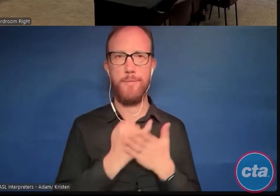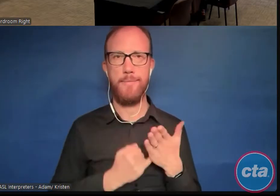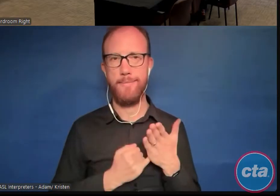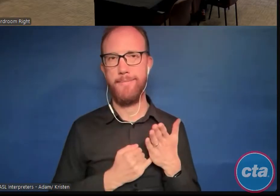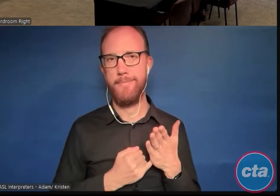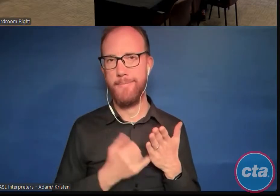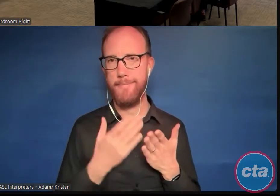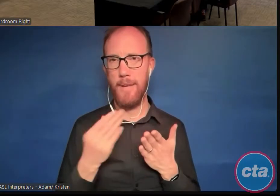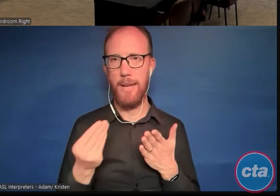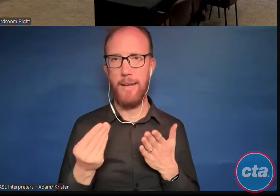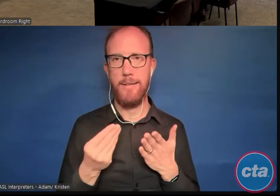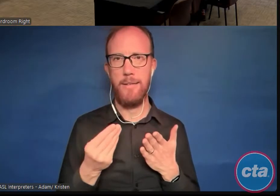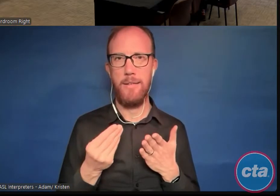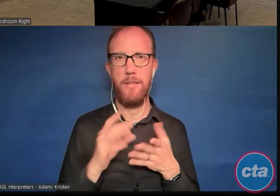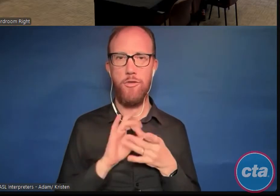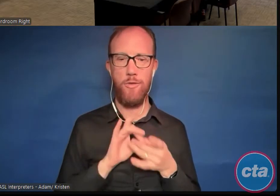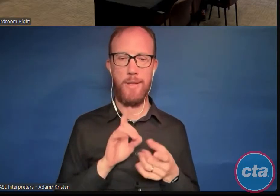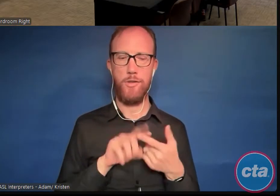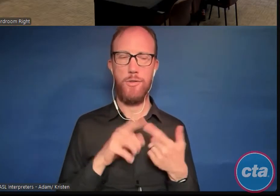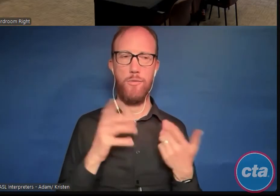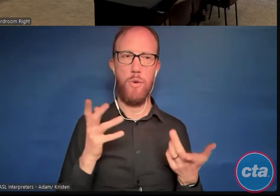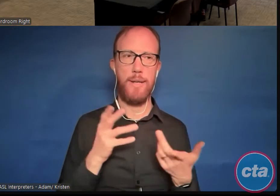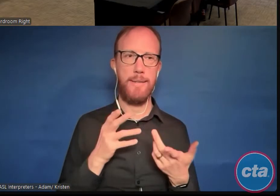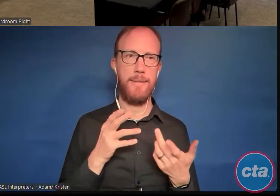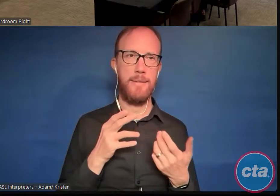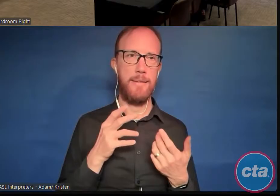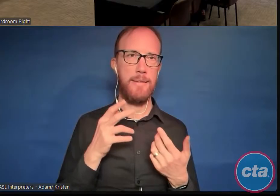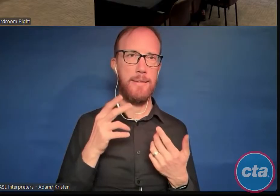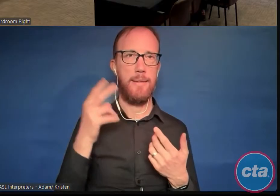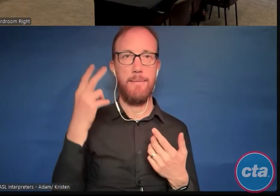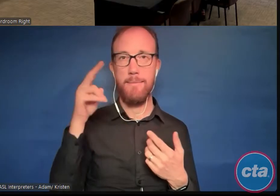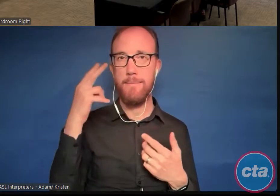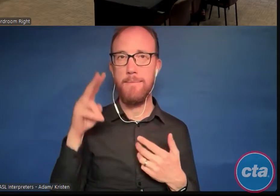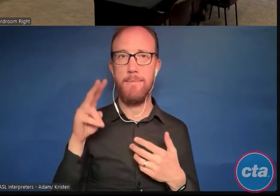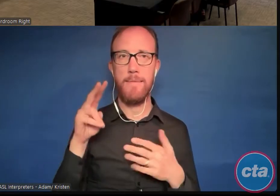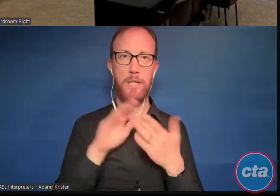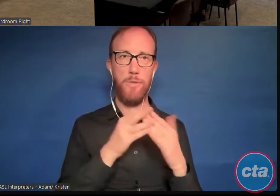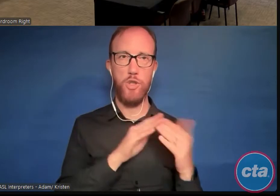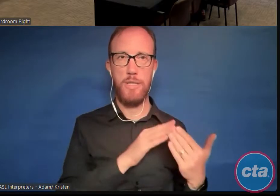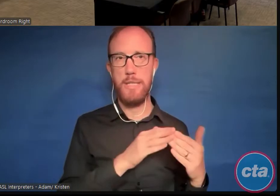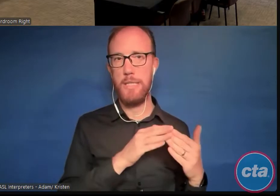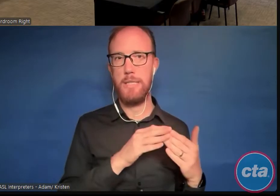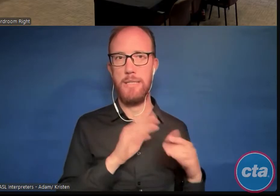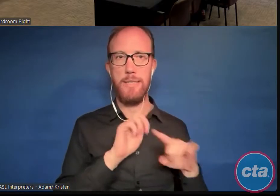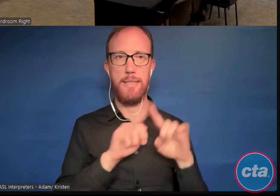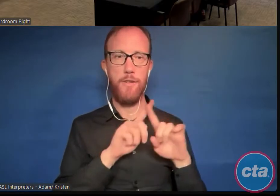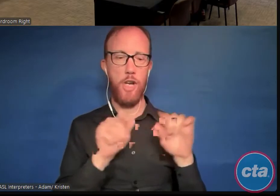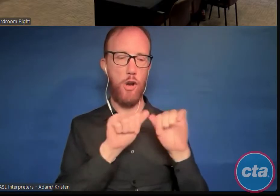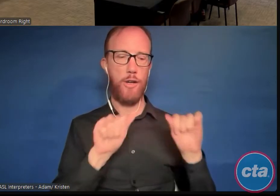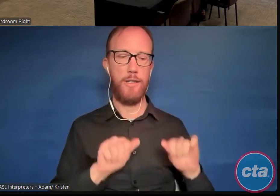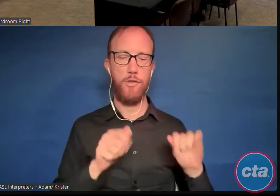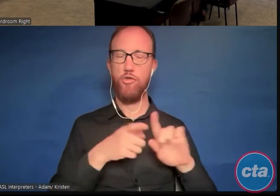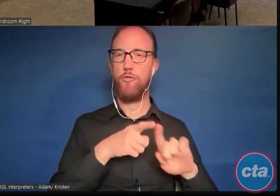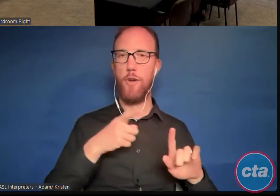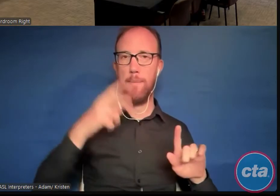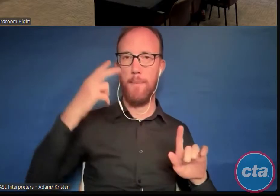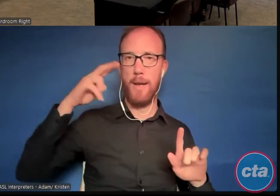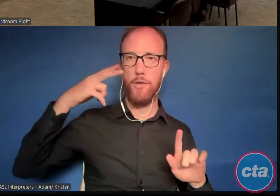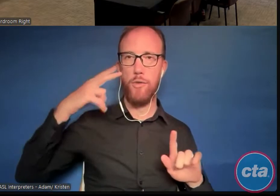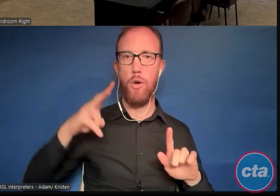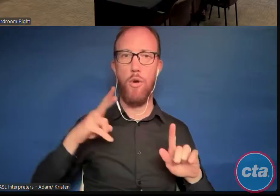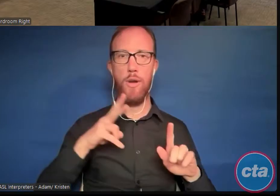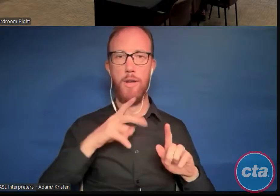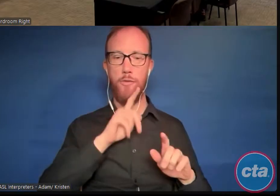to the Hispanic community and some of the architecture often seen in Mexico, and brings kind of that forward into this